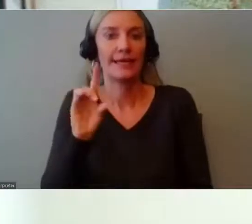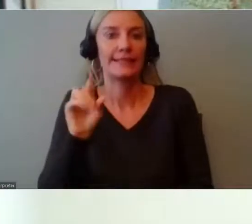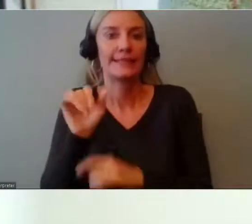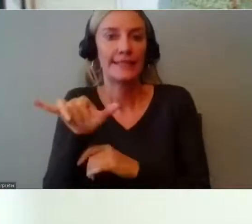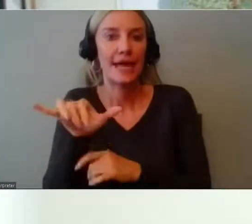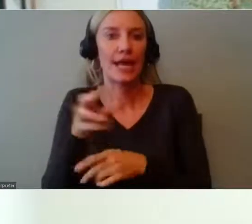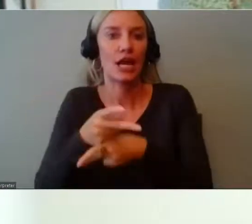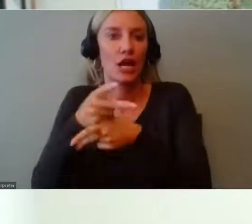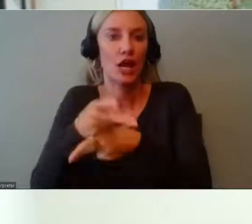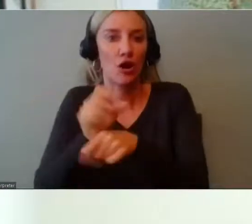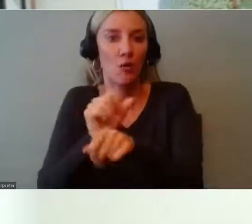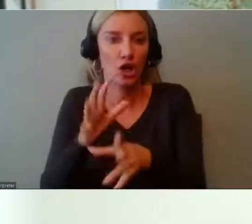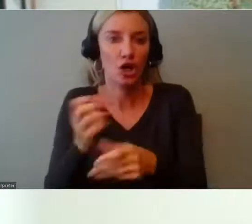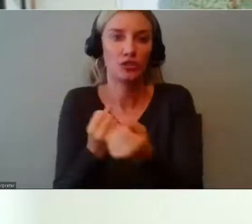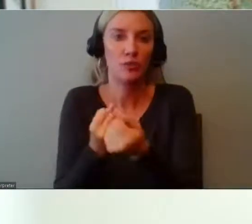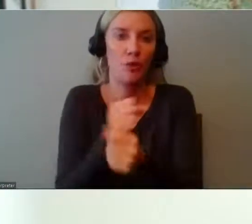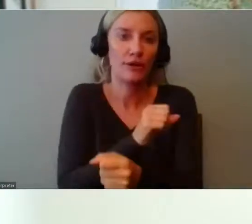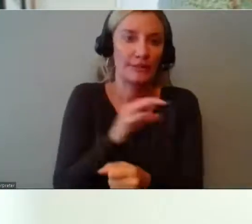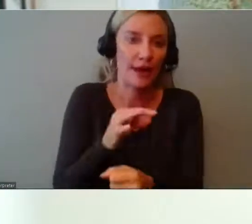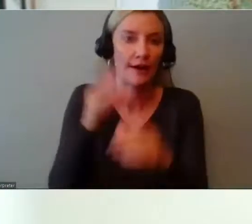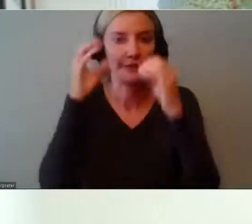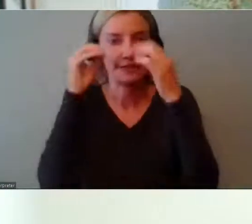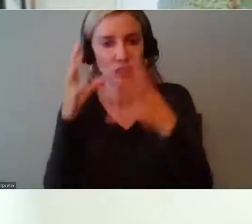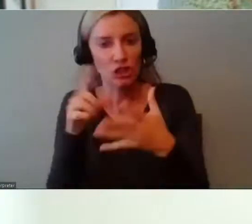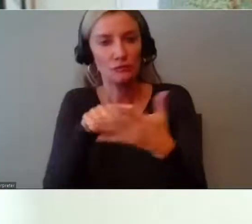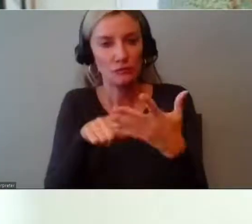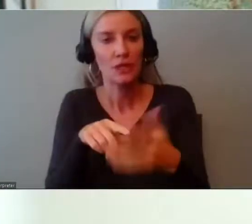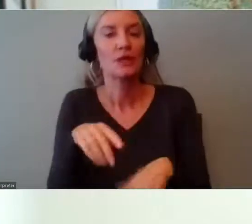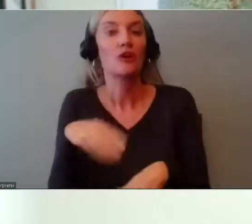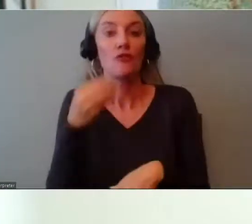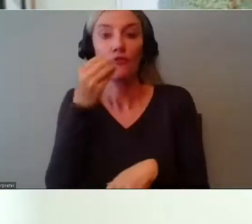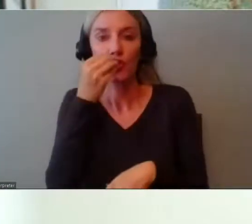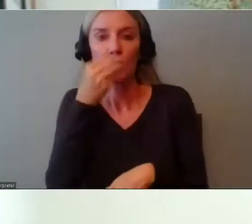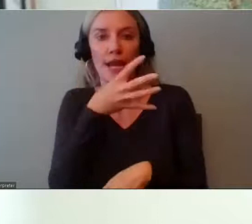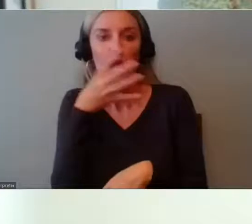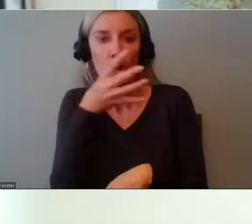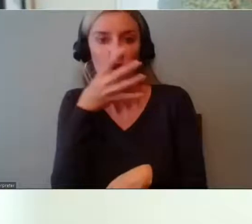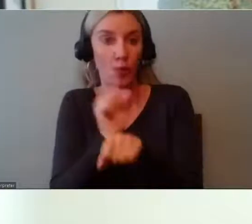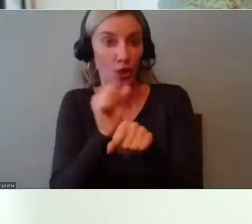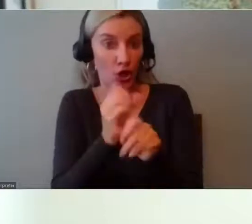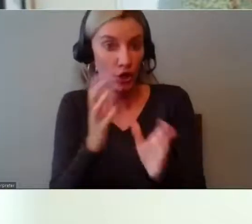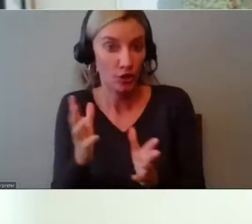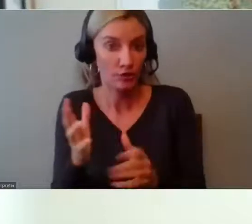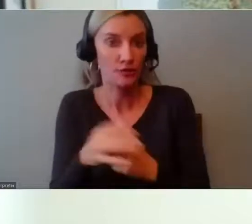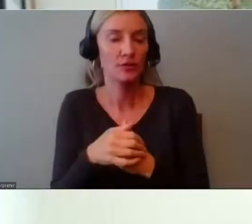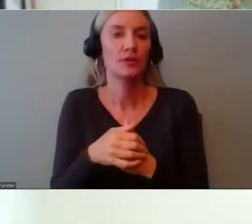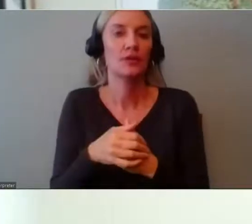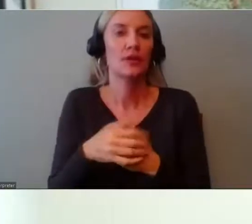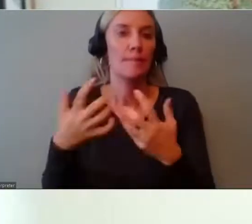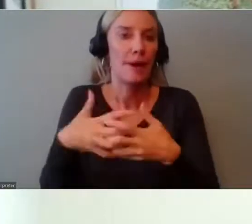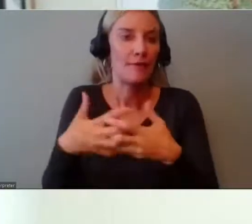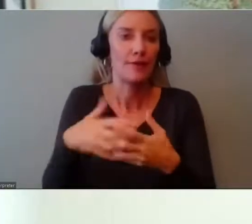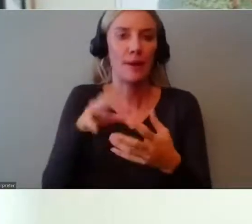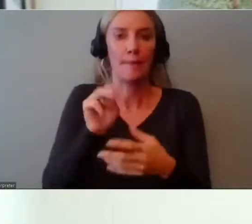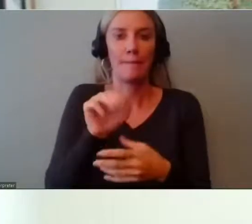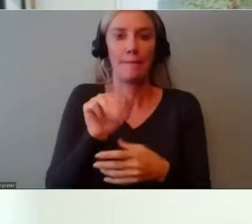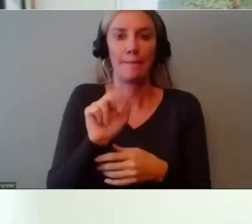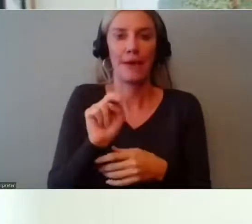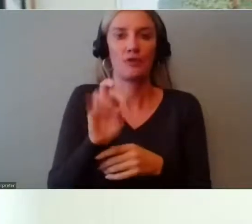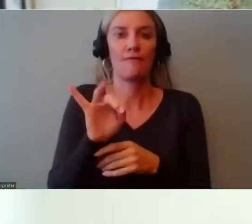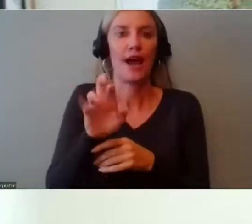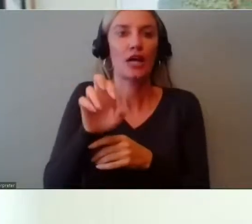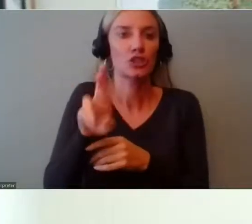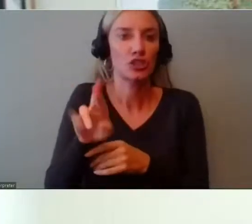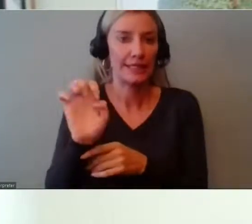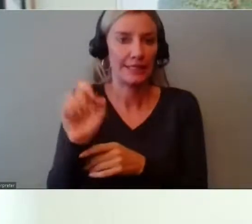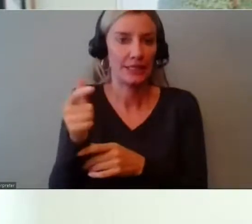workers, support staff, teachers, food and agricultural workers, manufacturing workers, corrections